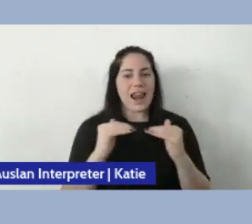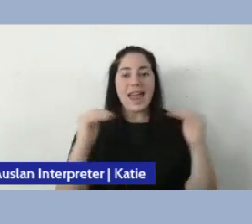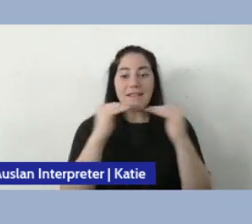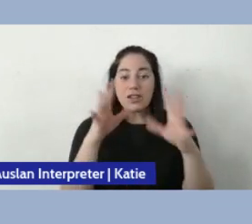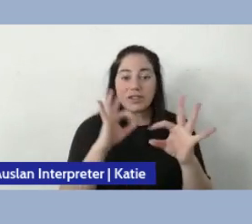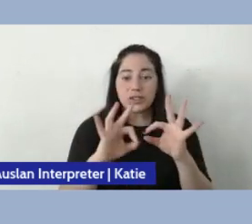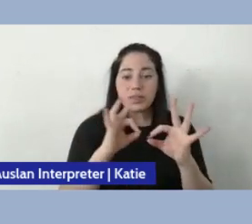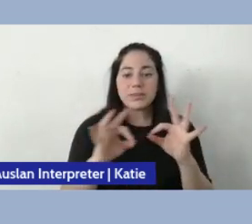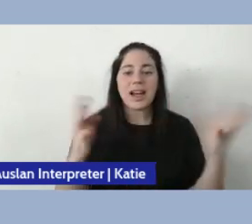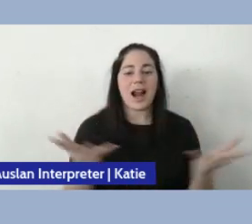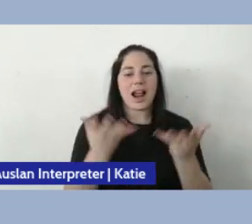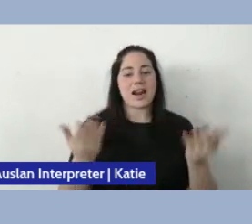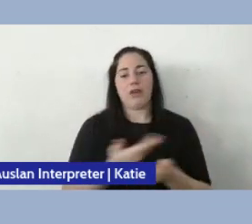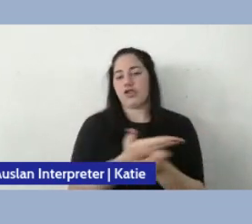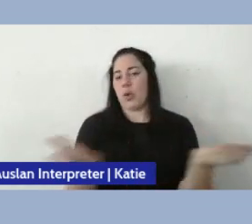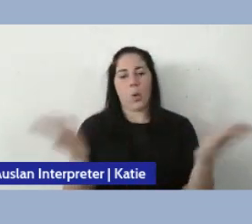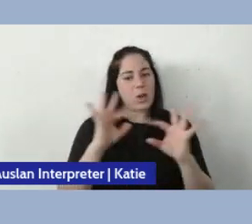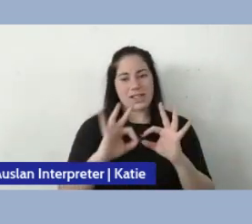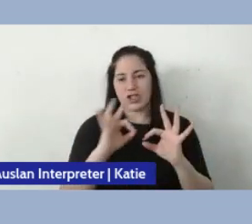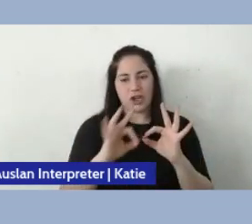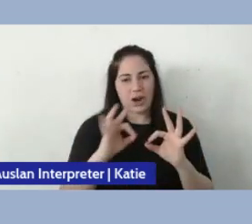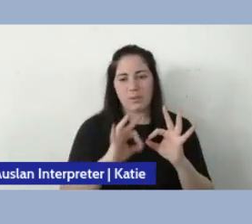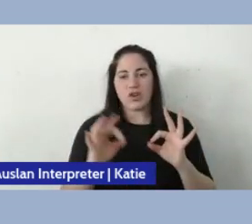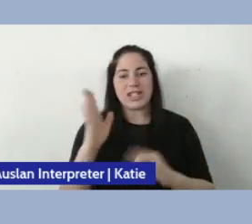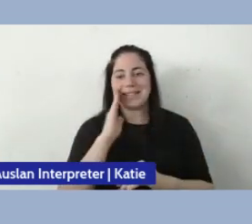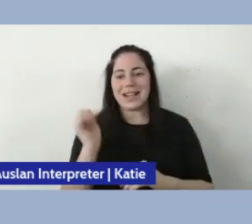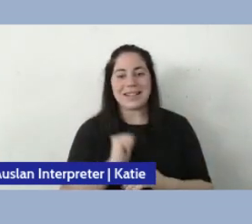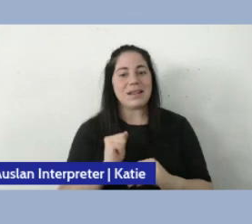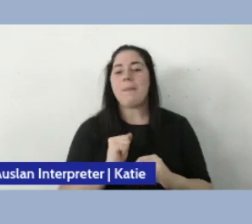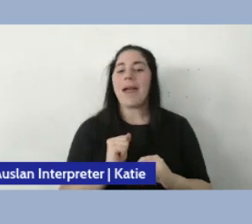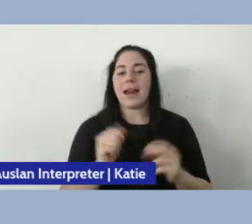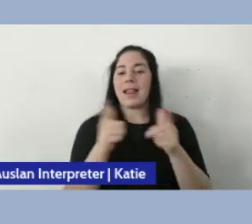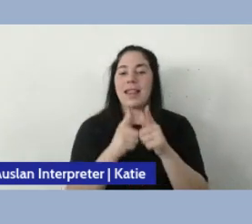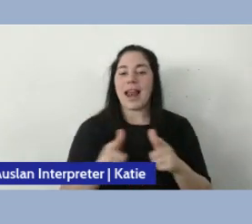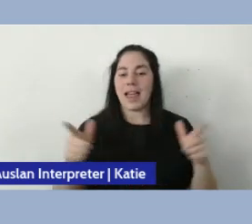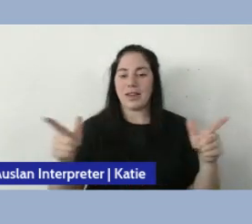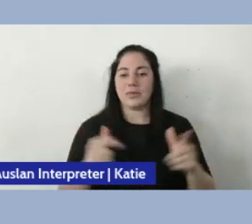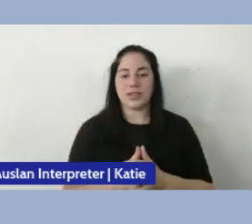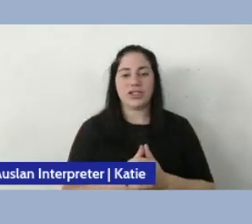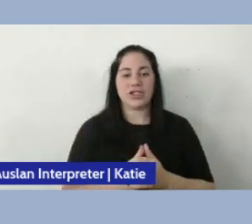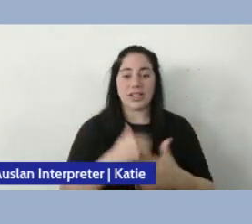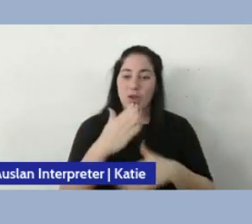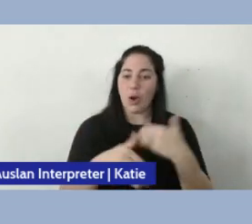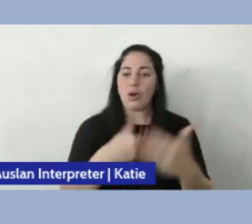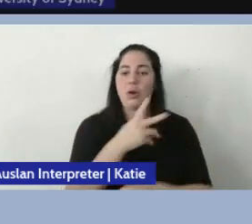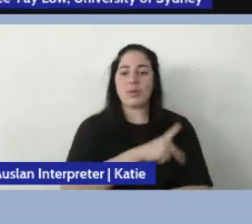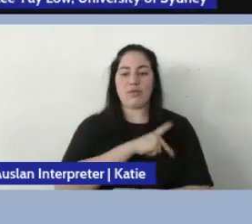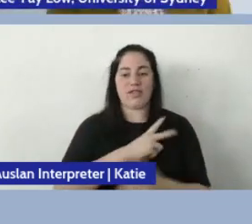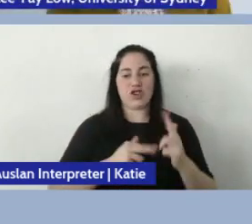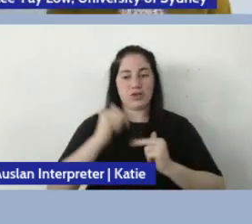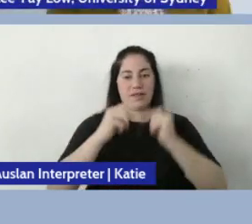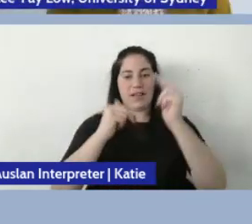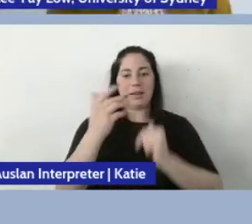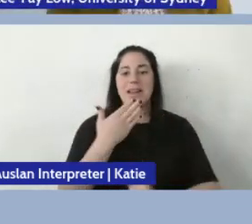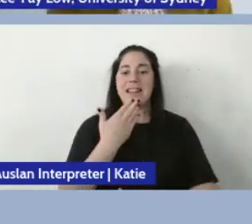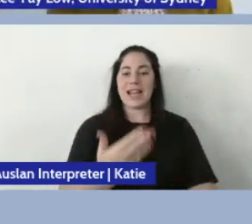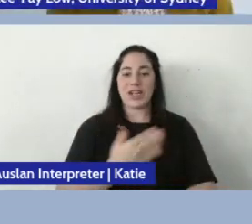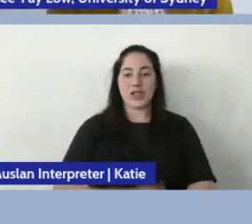working in the profession as part of your ongoing professional development. Thank you.